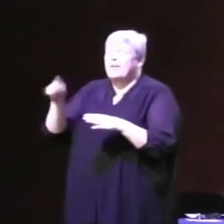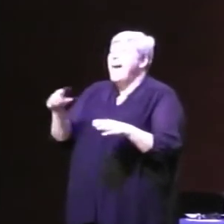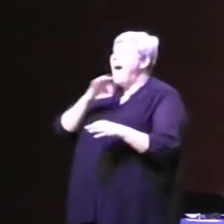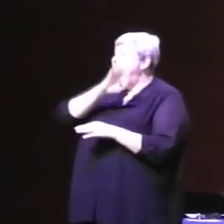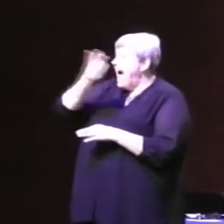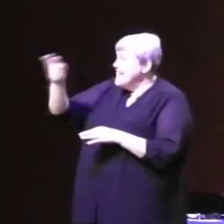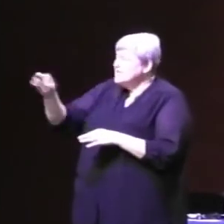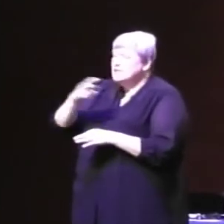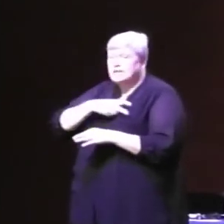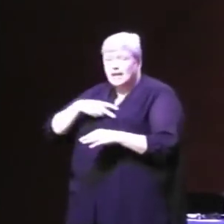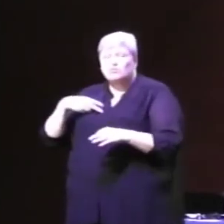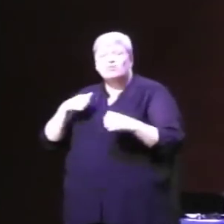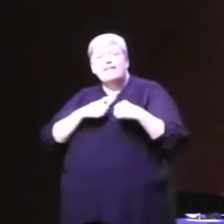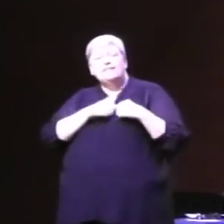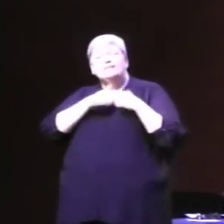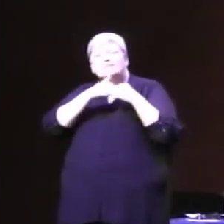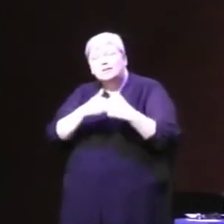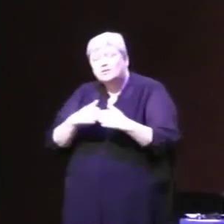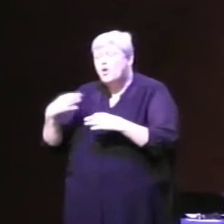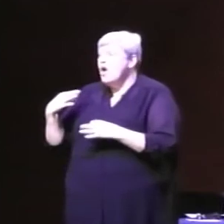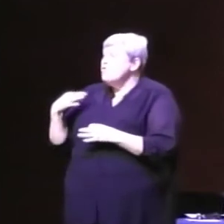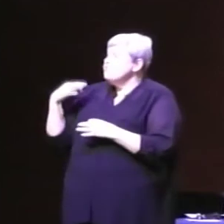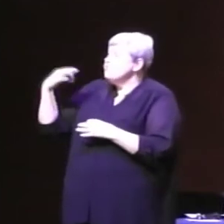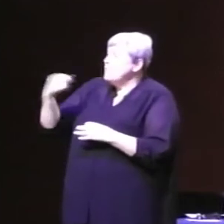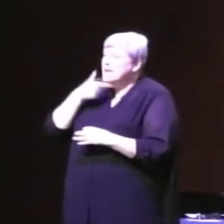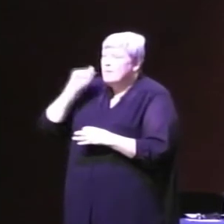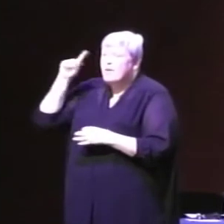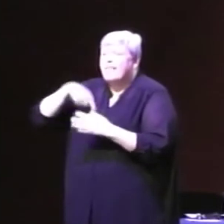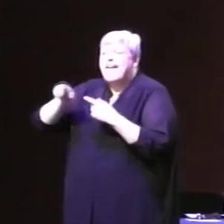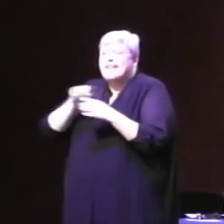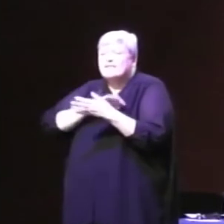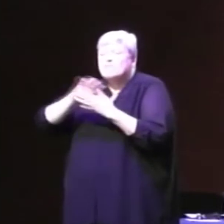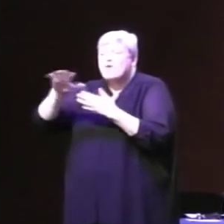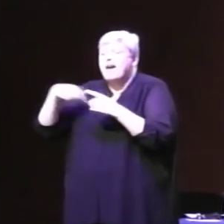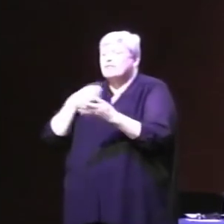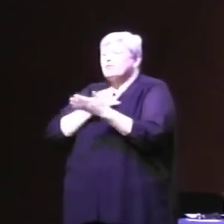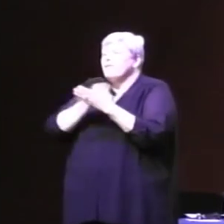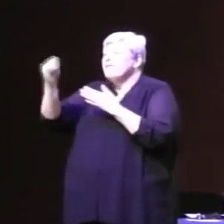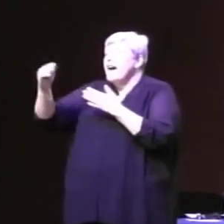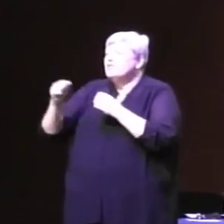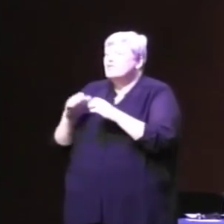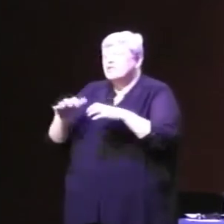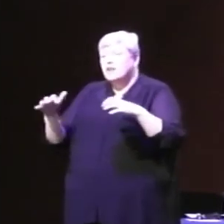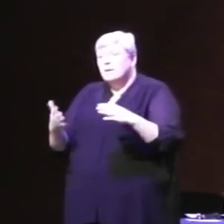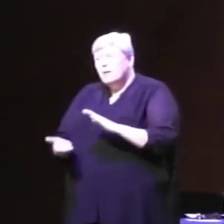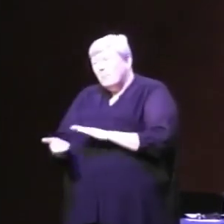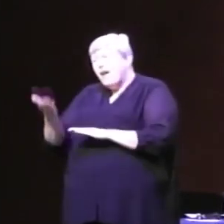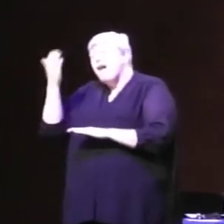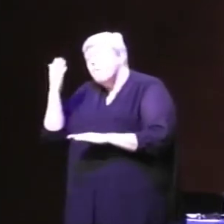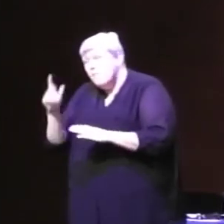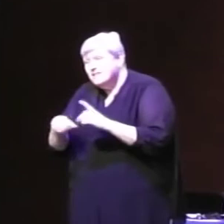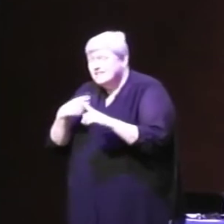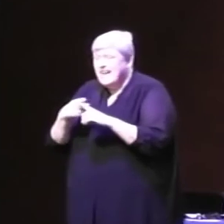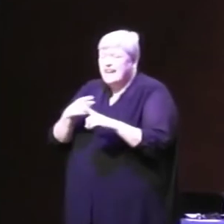to represent the people of Edinburgh and defy the Scottish Government by putting up the council tax. The council would be